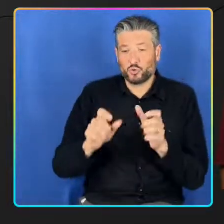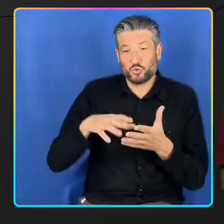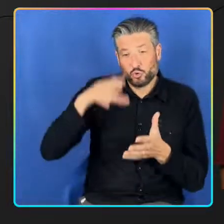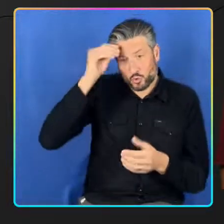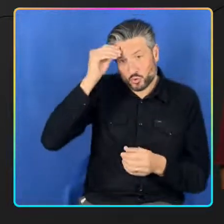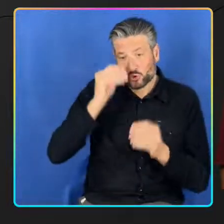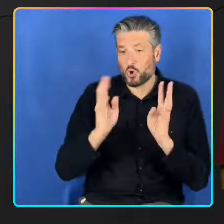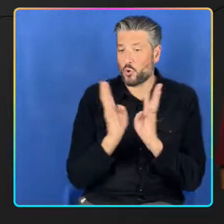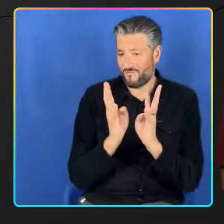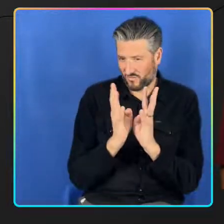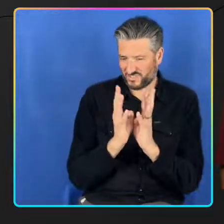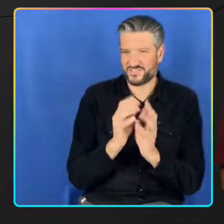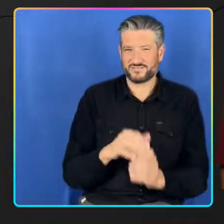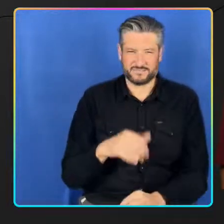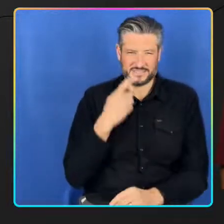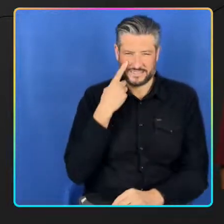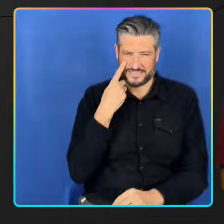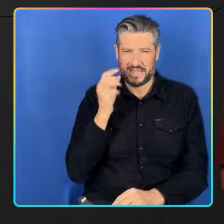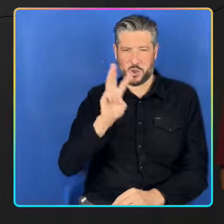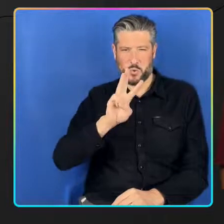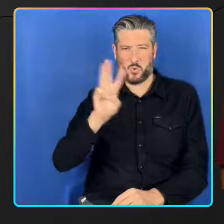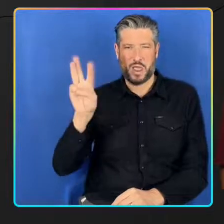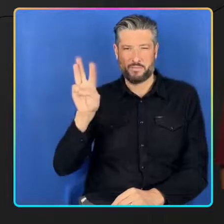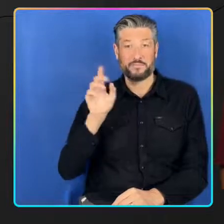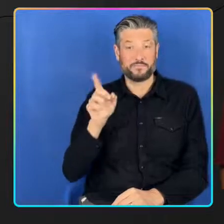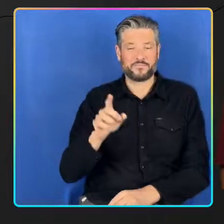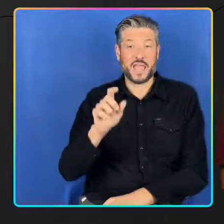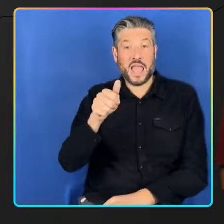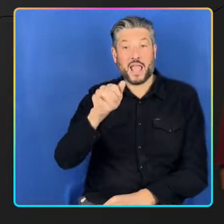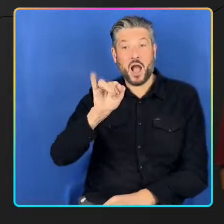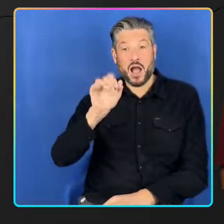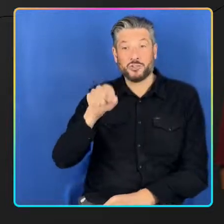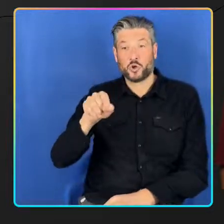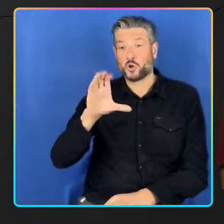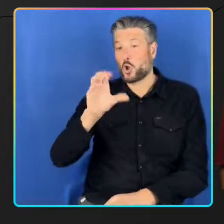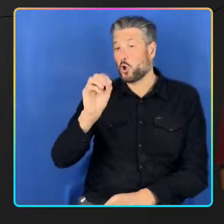at aiconf.net. So aiconf as in